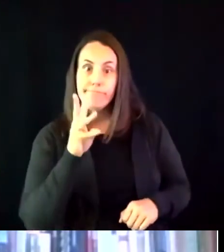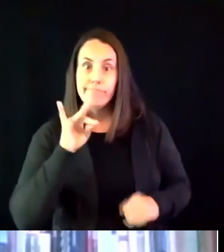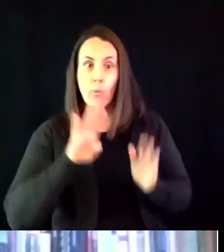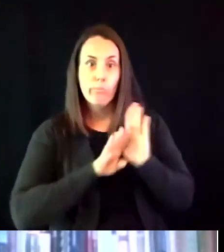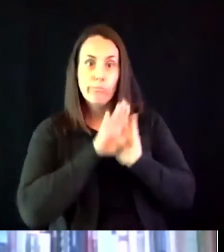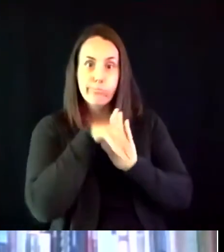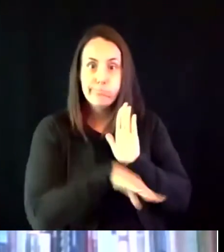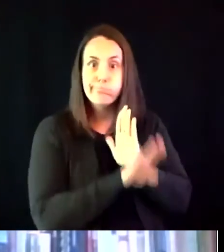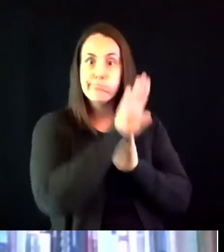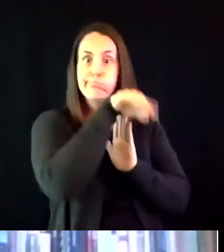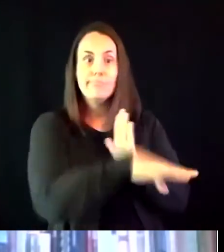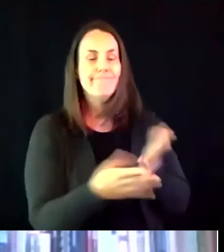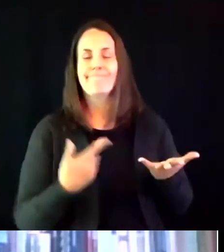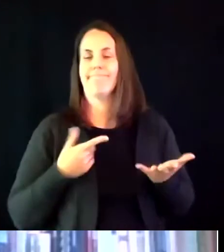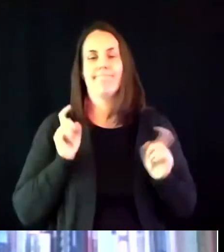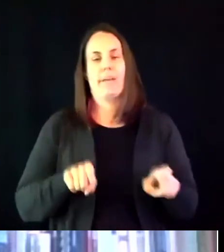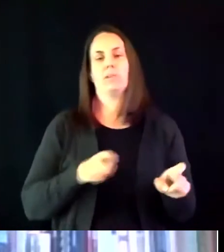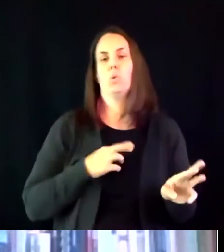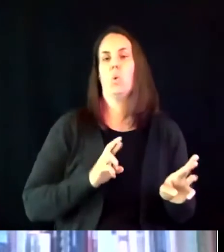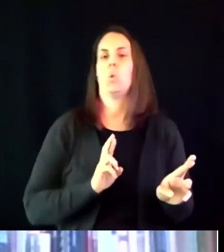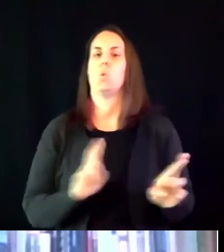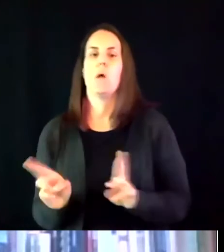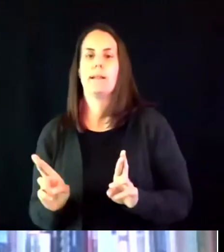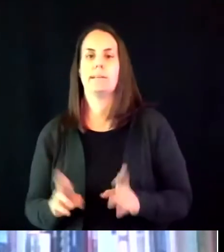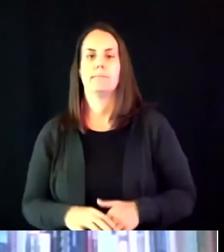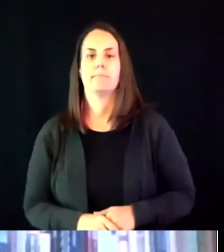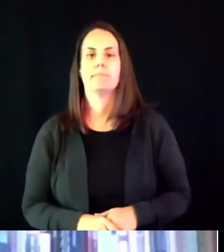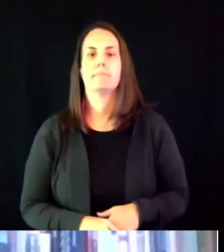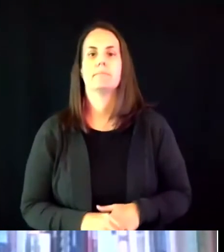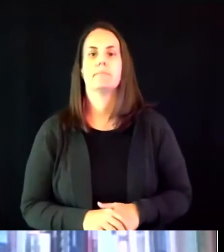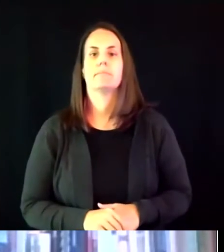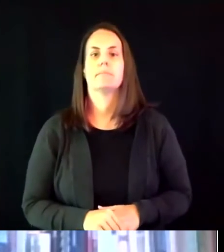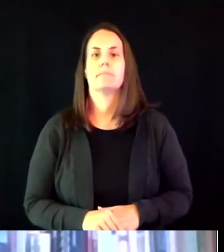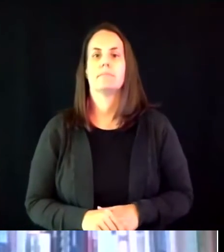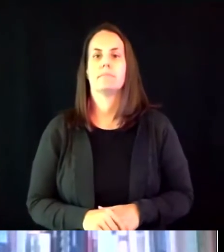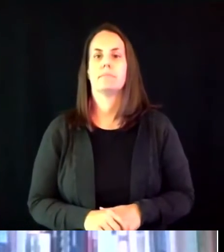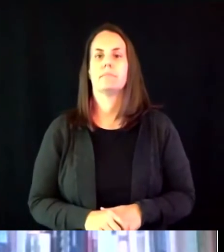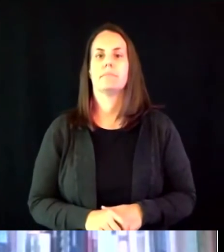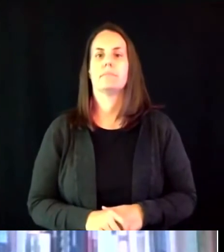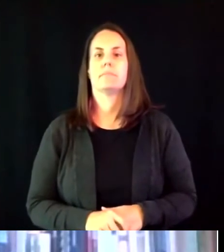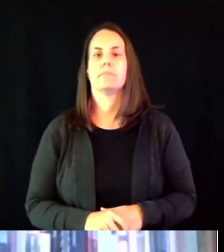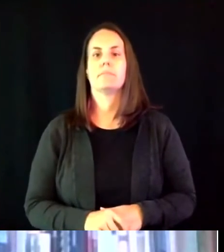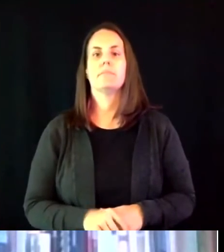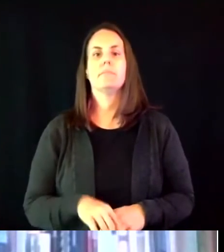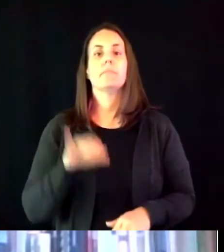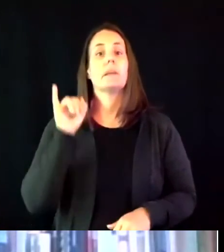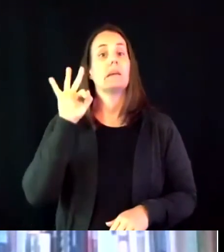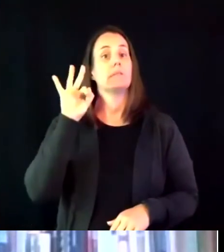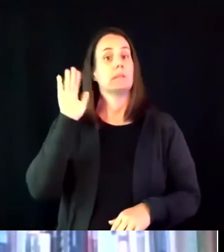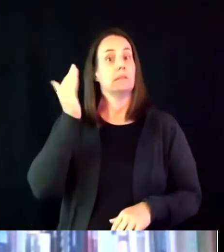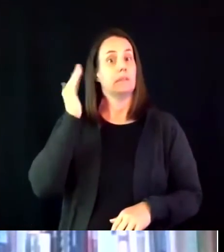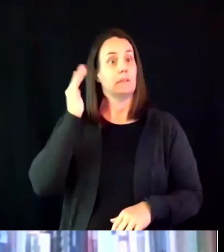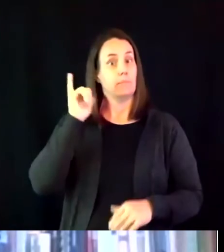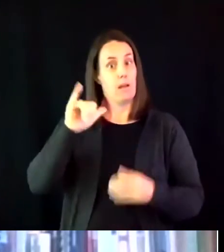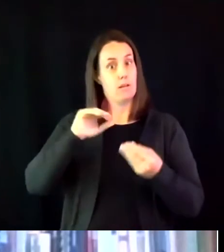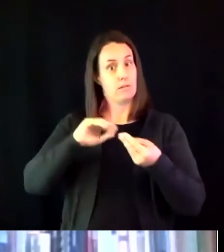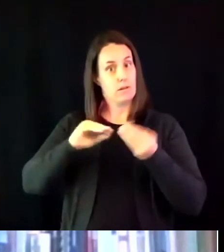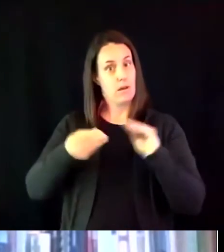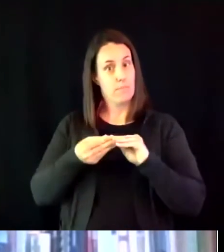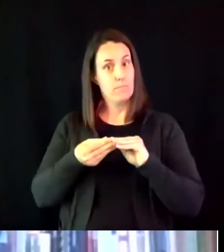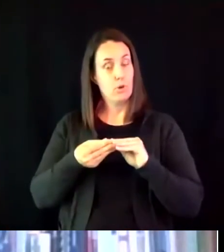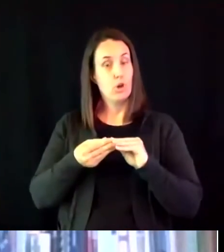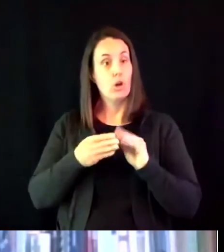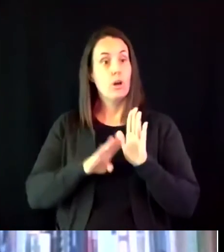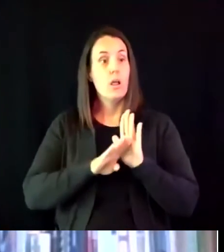the ACF again and hold if it appears the pandemic will be lasting longer. But I'm also happy to